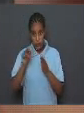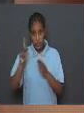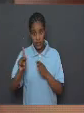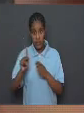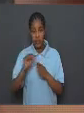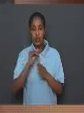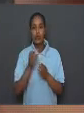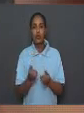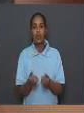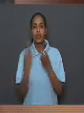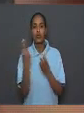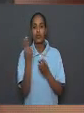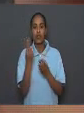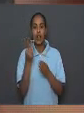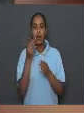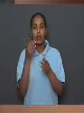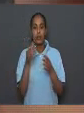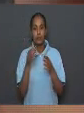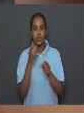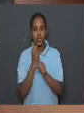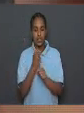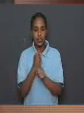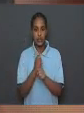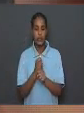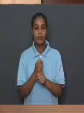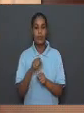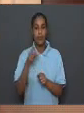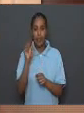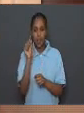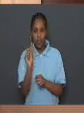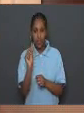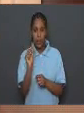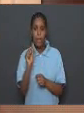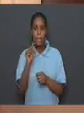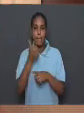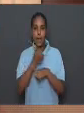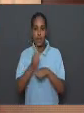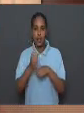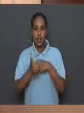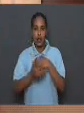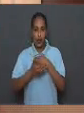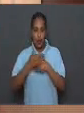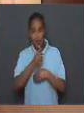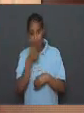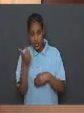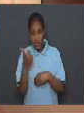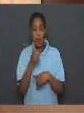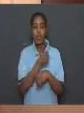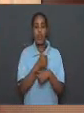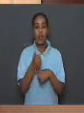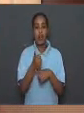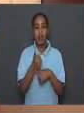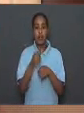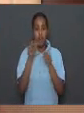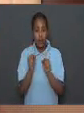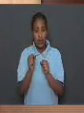useful applications. A thin metal coating applied to another metal can